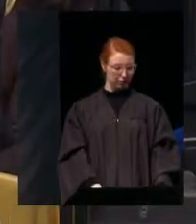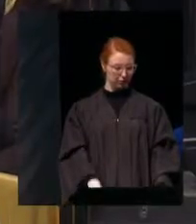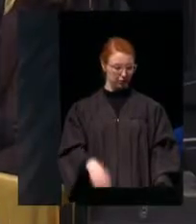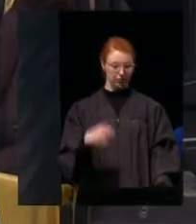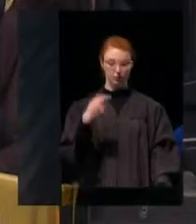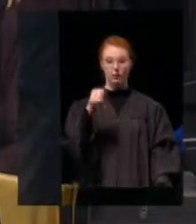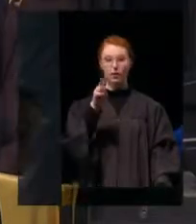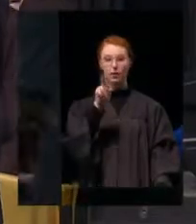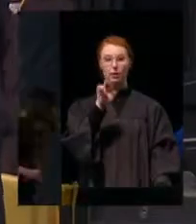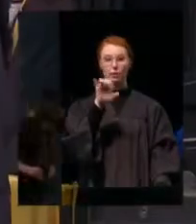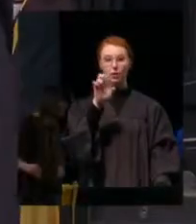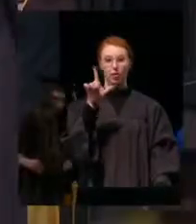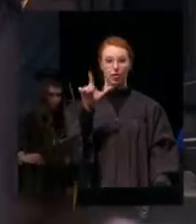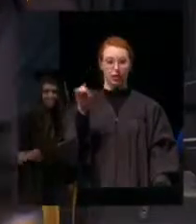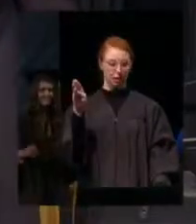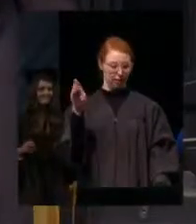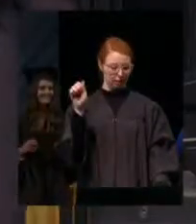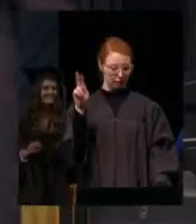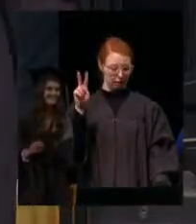Gabriel Baravich.